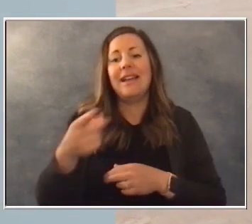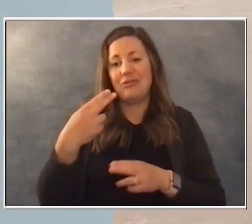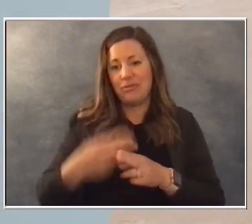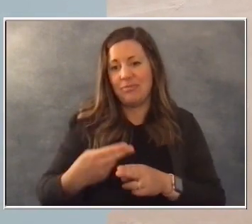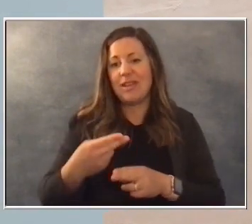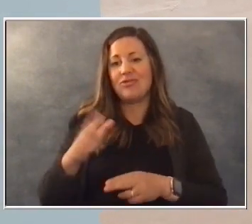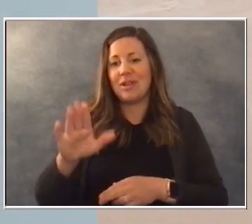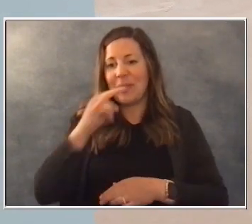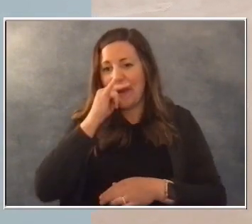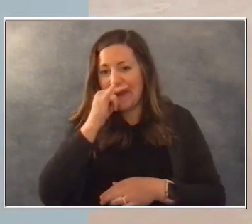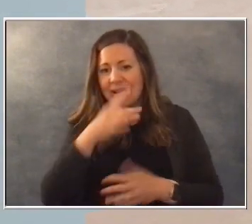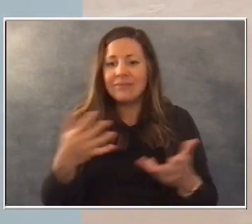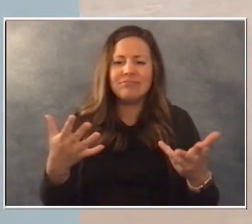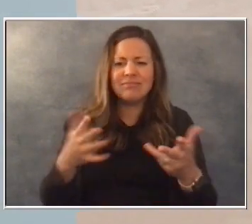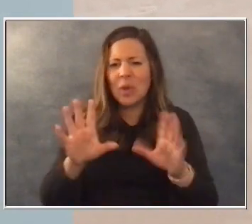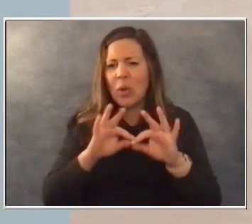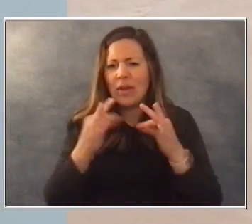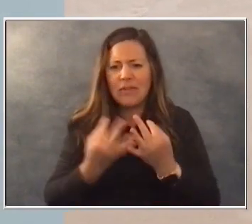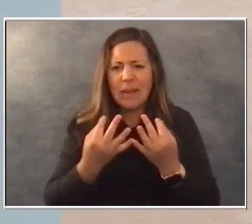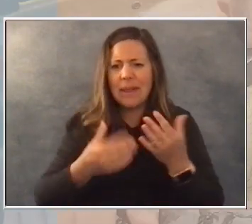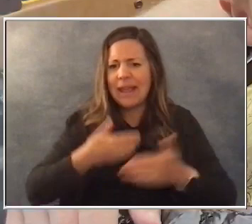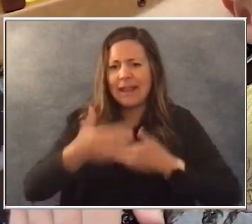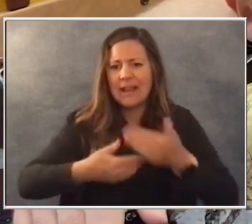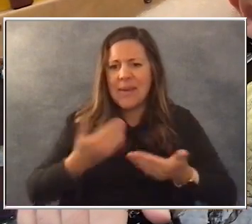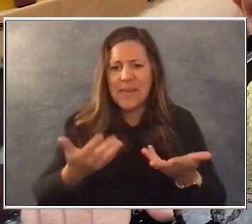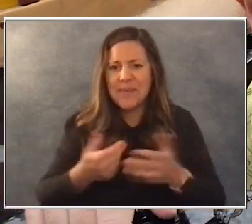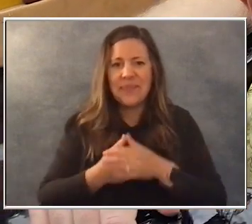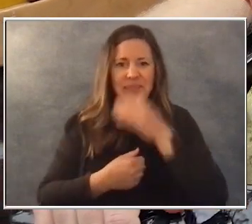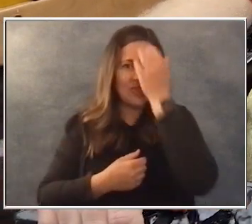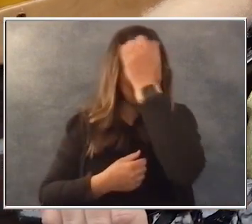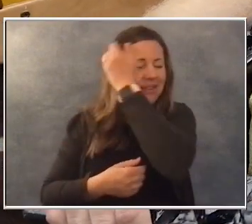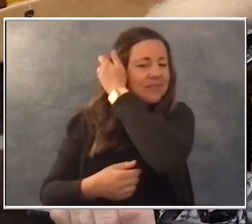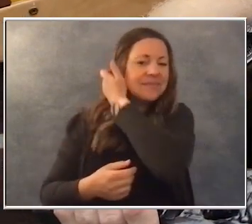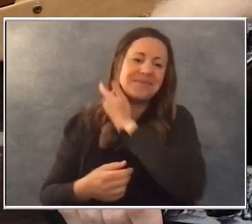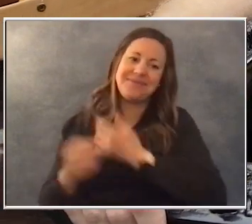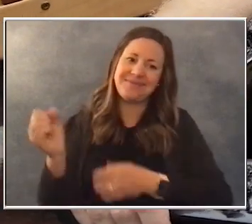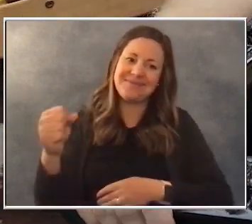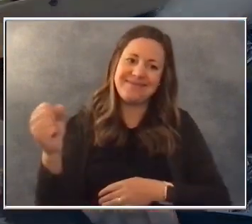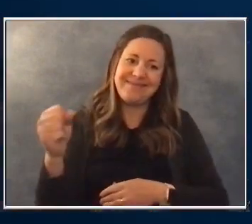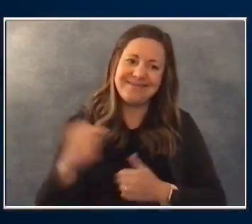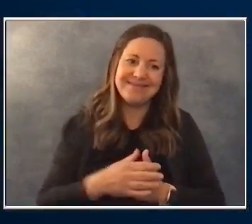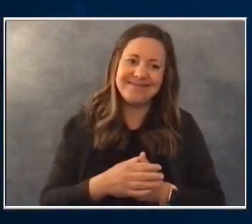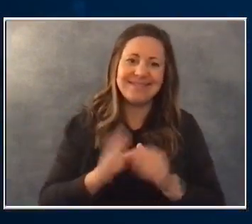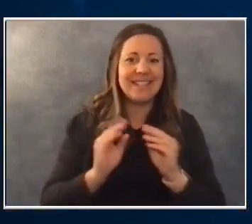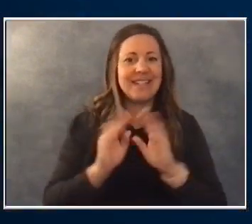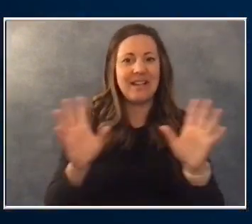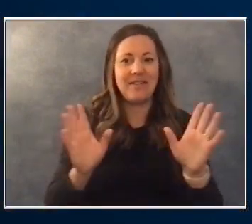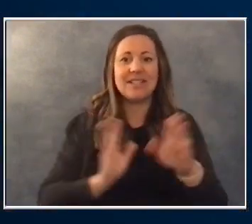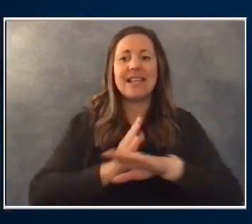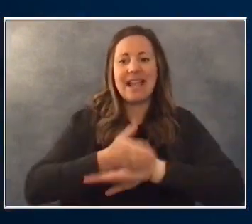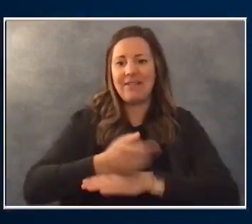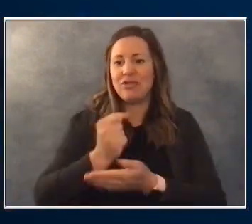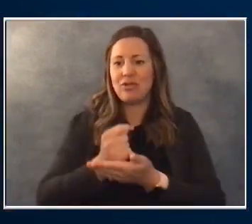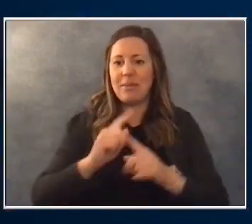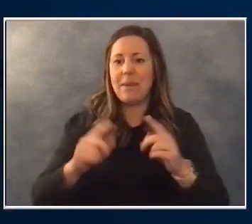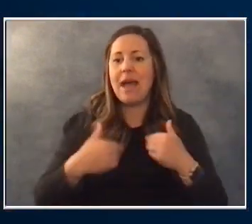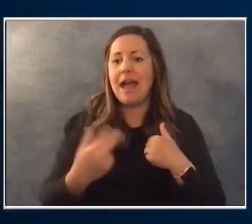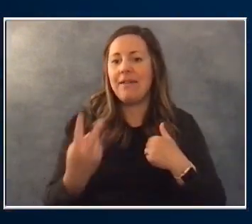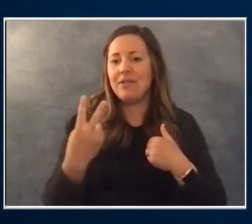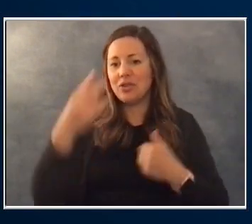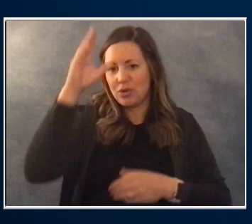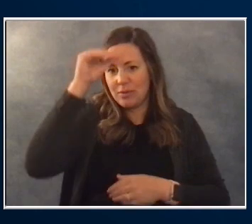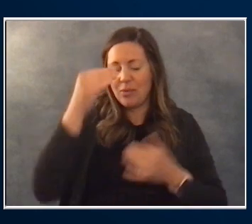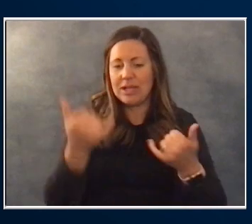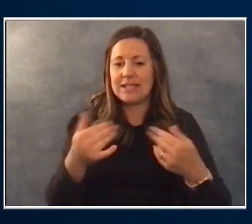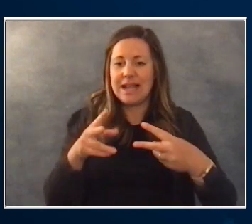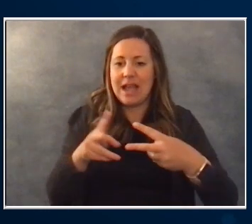us a little bit about your family as we go through some of these photos. Yeah, this is obviously post-treatment, but I have 2 boys now.